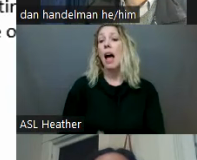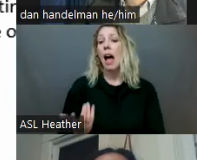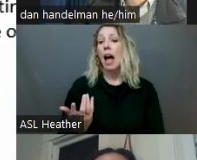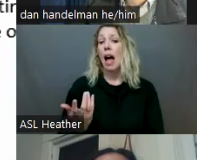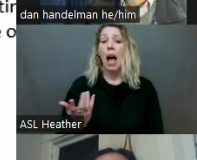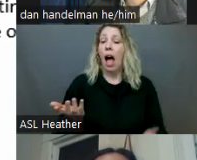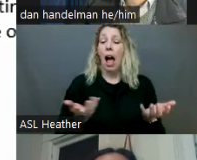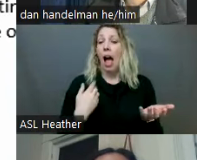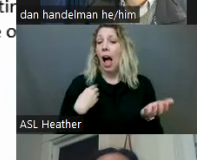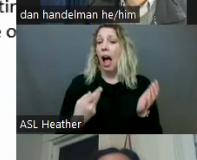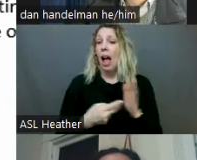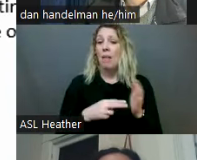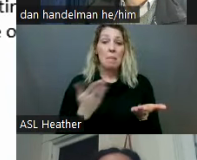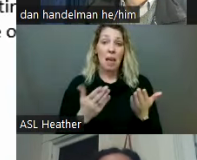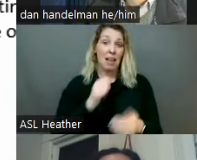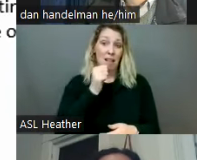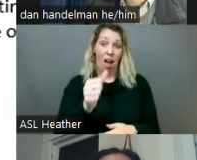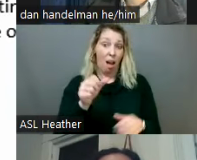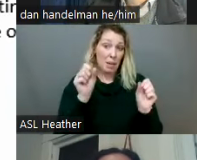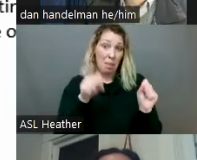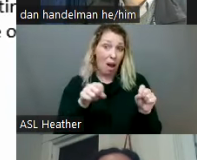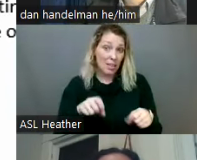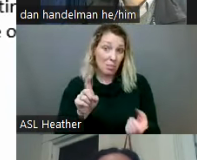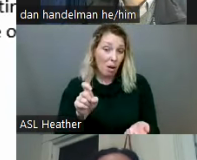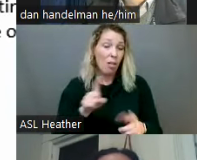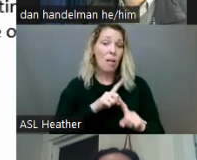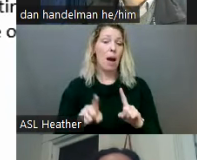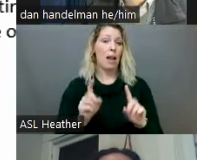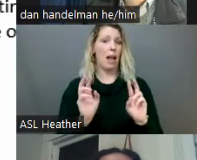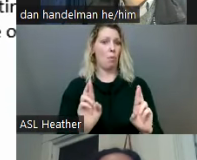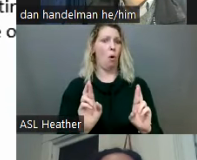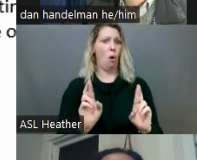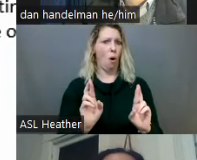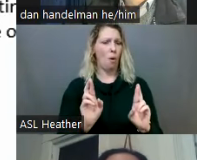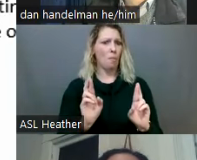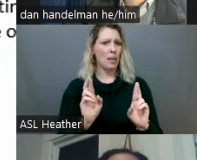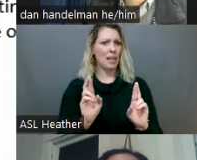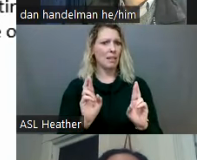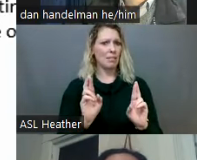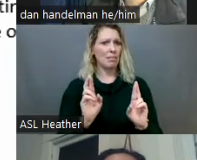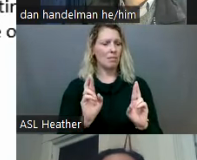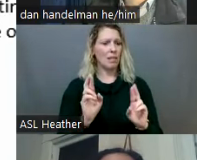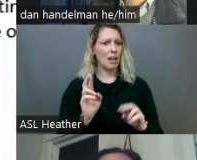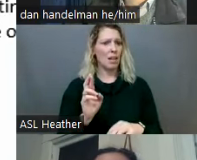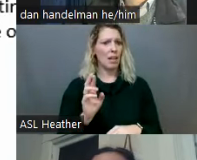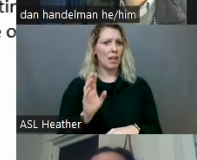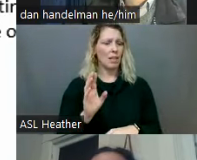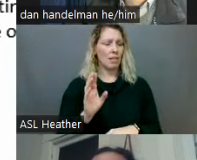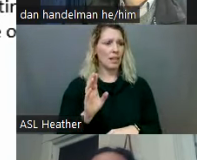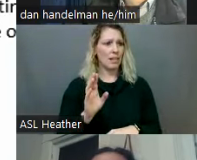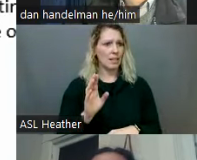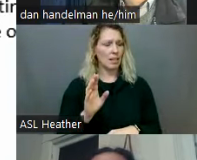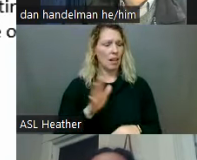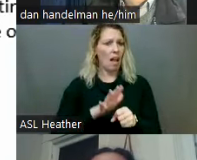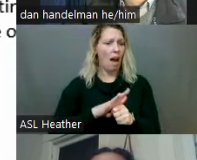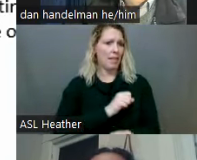I mean, it may not be possible, but I'm hoping that this board is well staffed and that there'll be other people there that could take